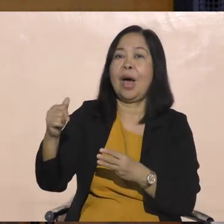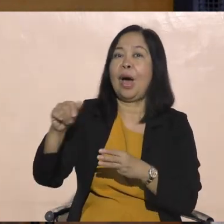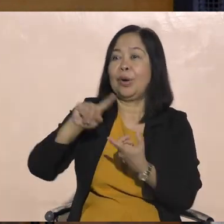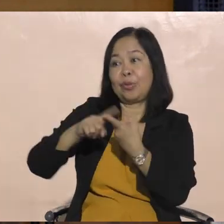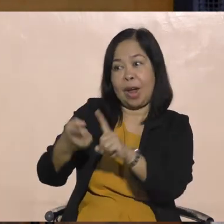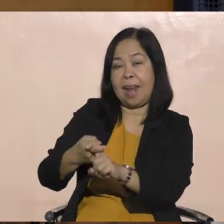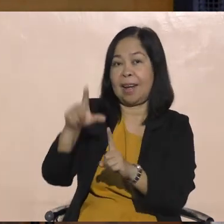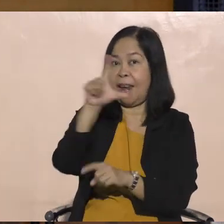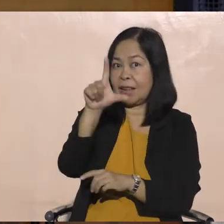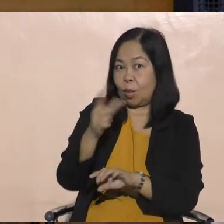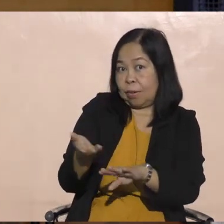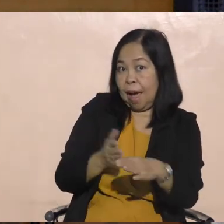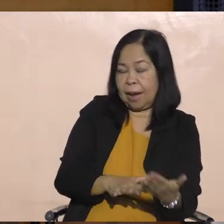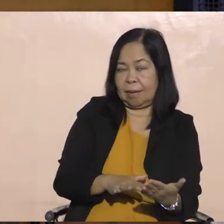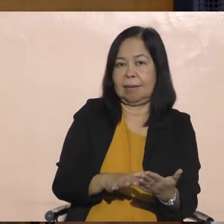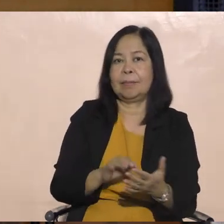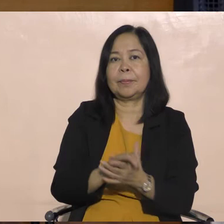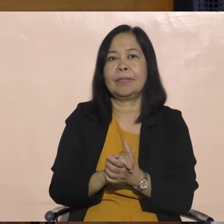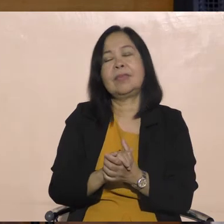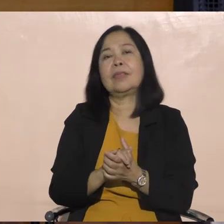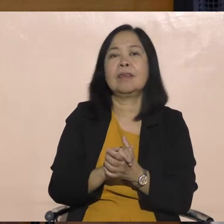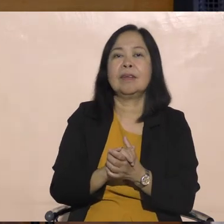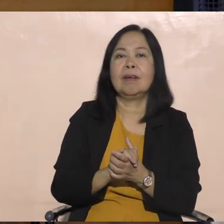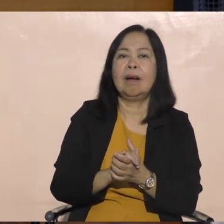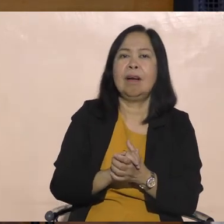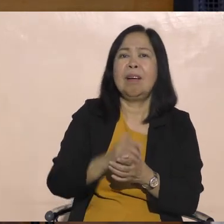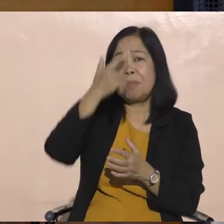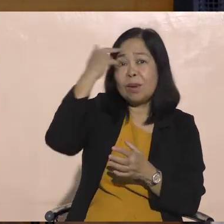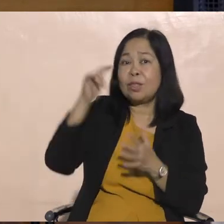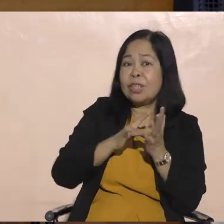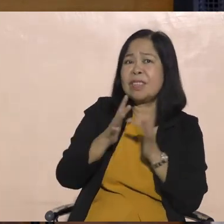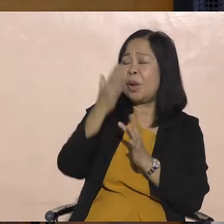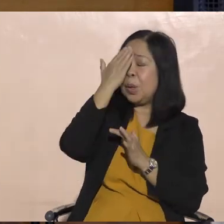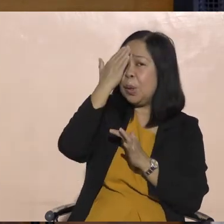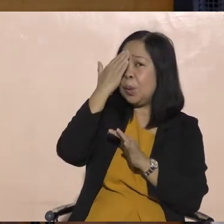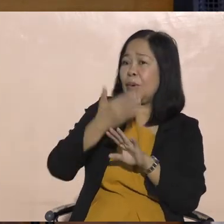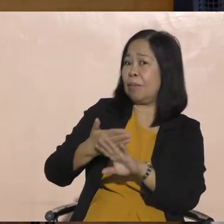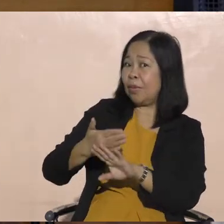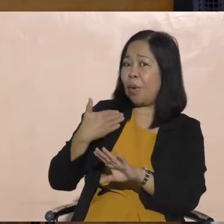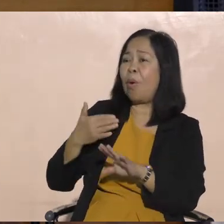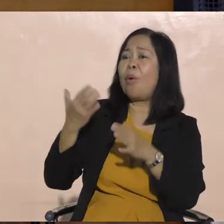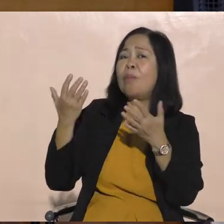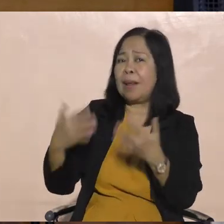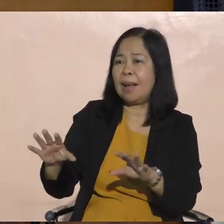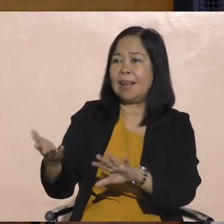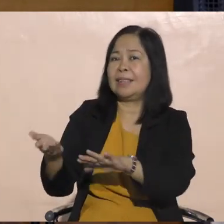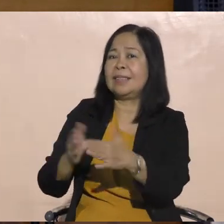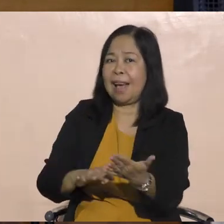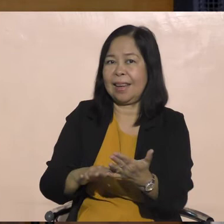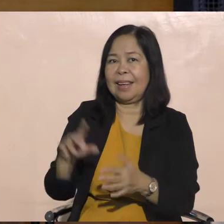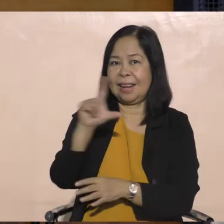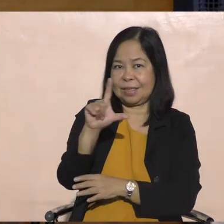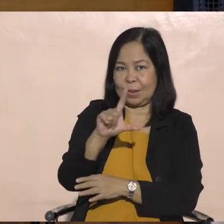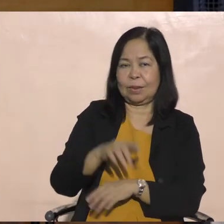ang paghilak ni Jesus, dili tungod kinamatay si Lazarus. Nga naman, because he knew it in the first place that what is